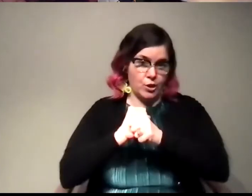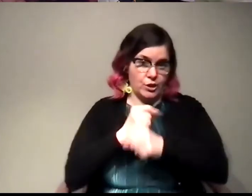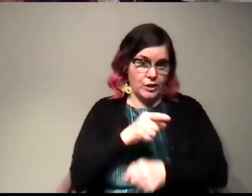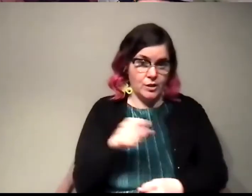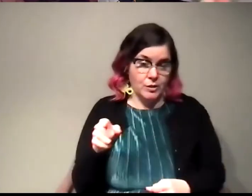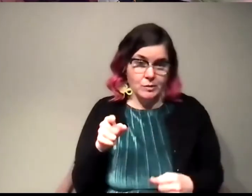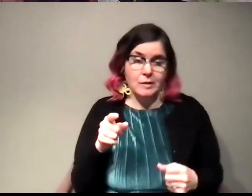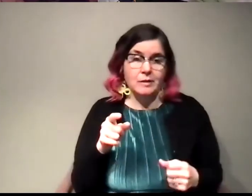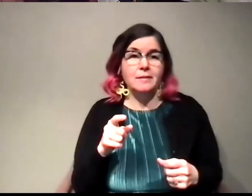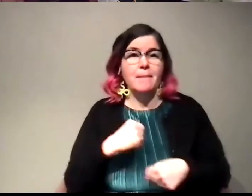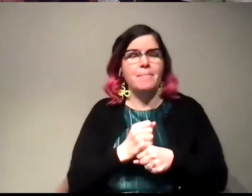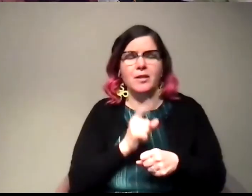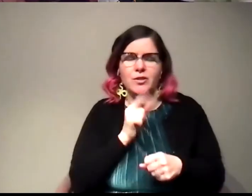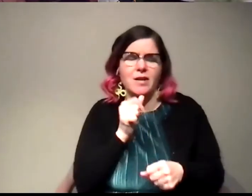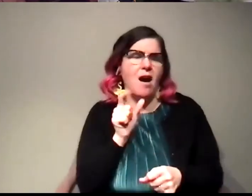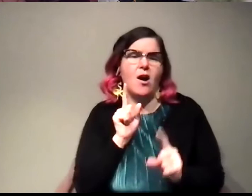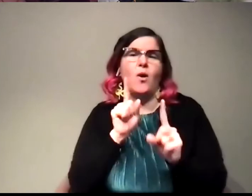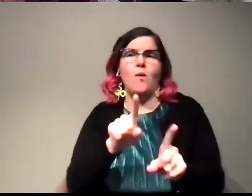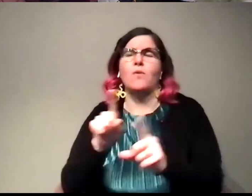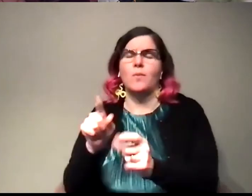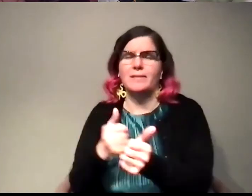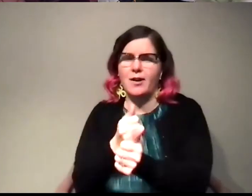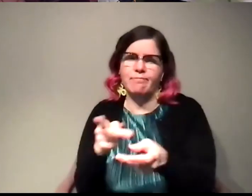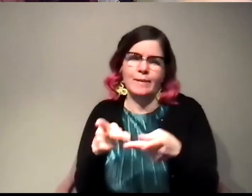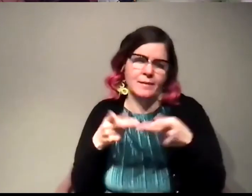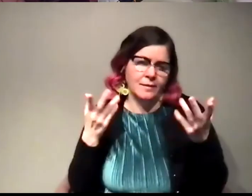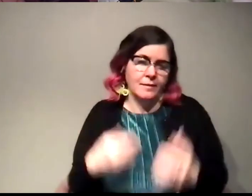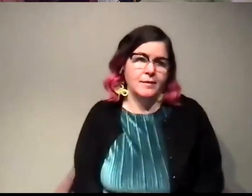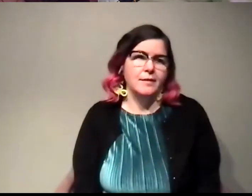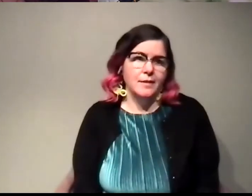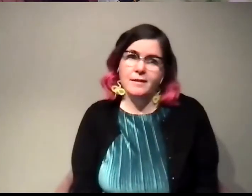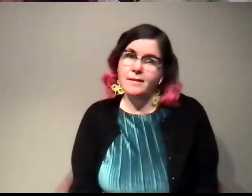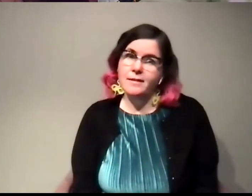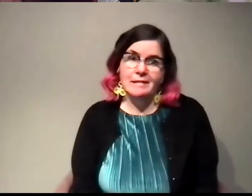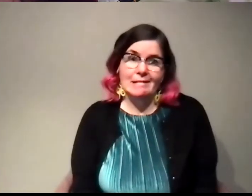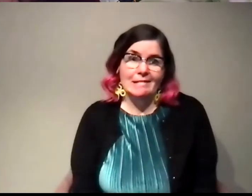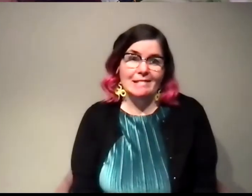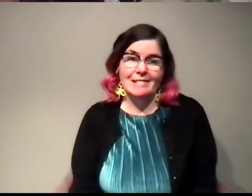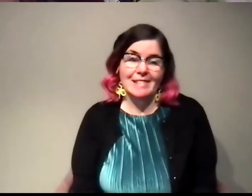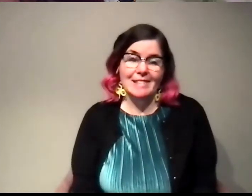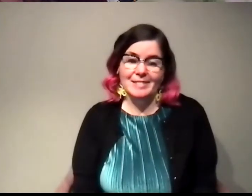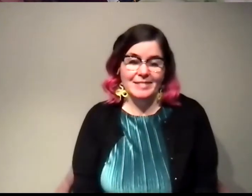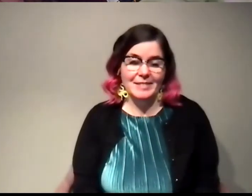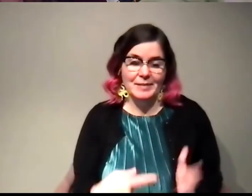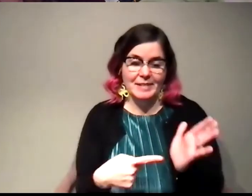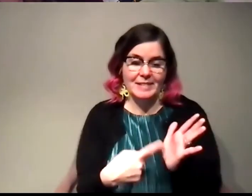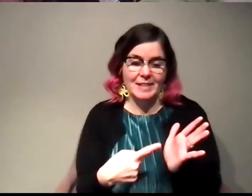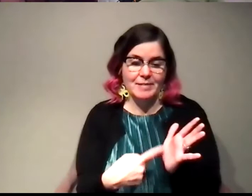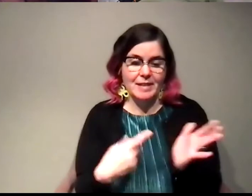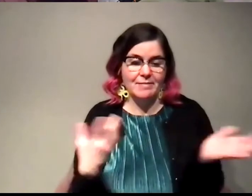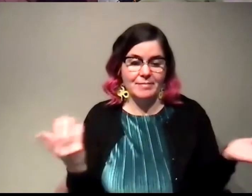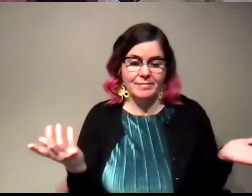that you're not going into dangerous areas. So yeah, I don't know. it sometimes field work can be dangerous,